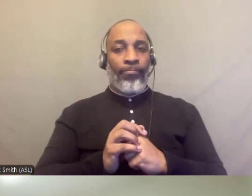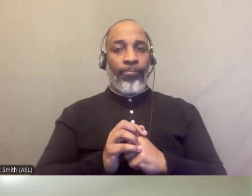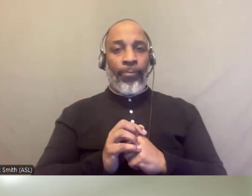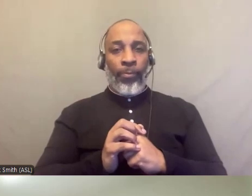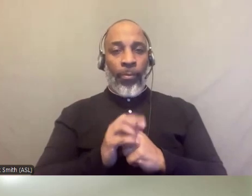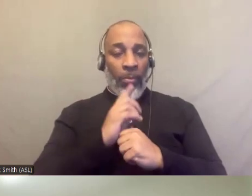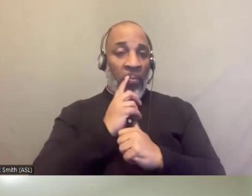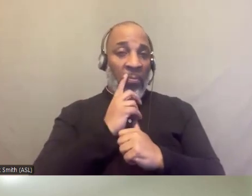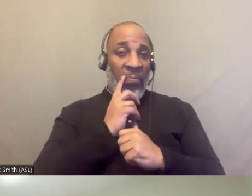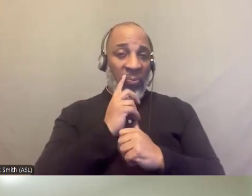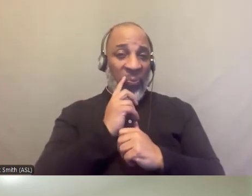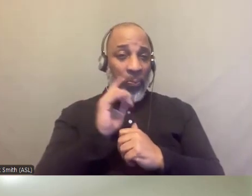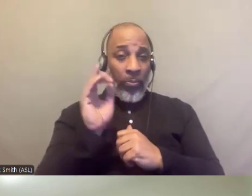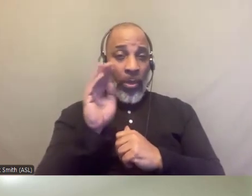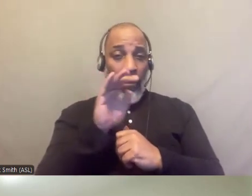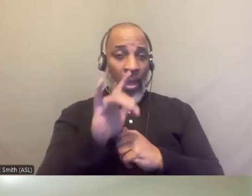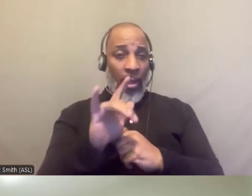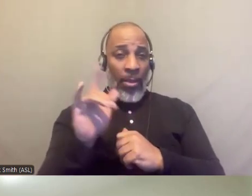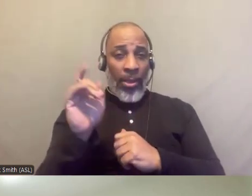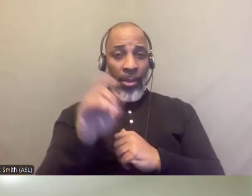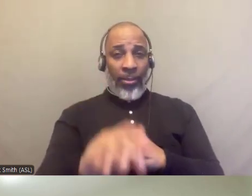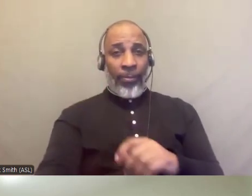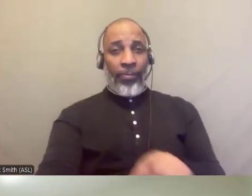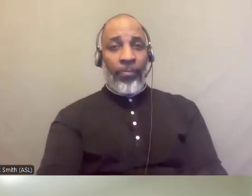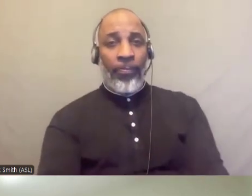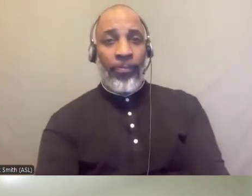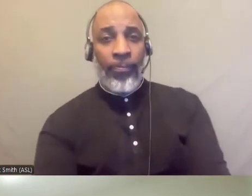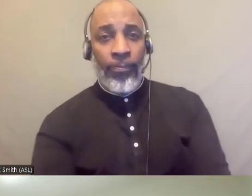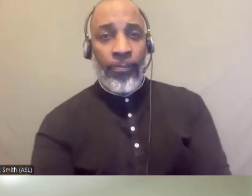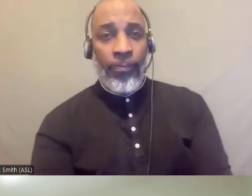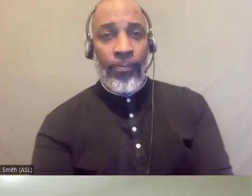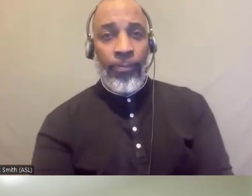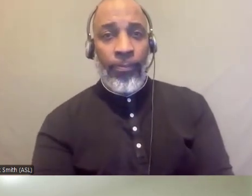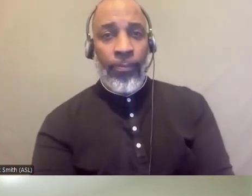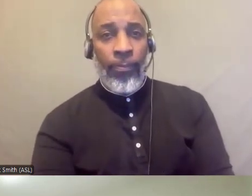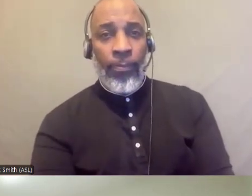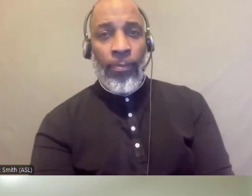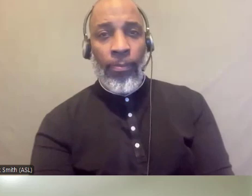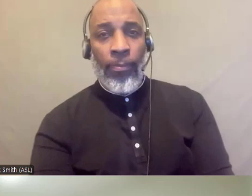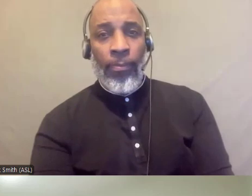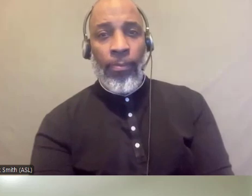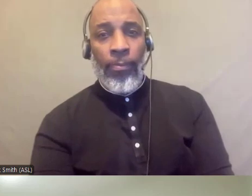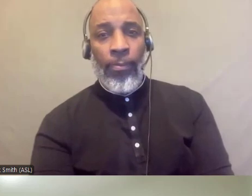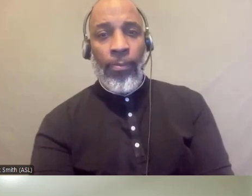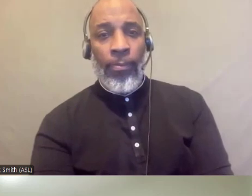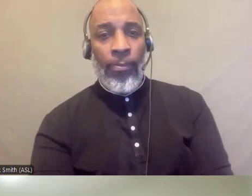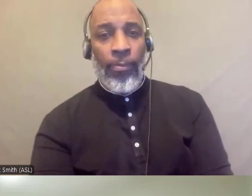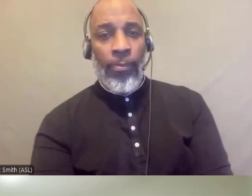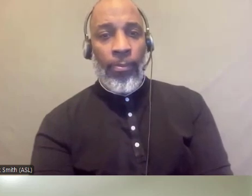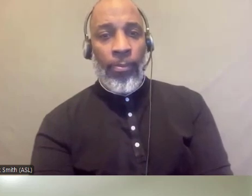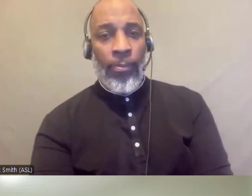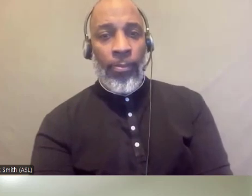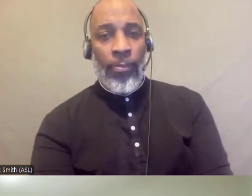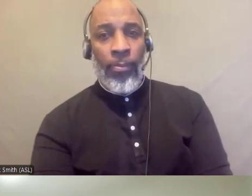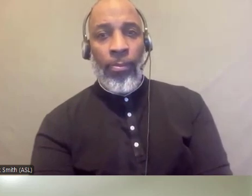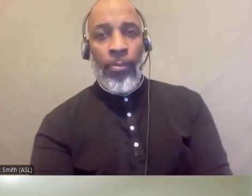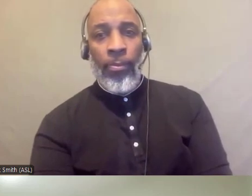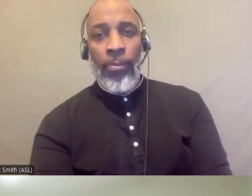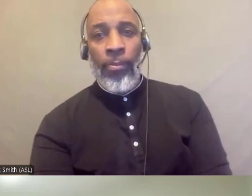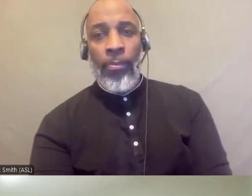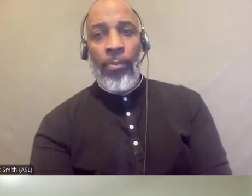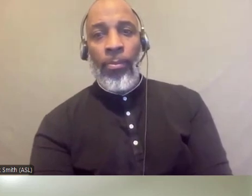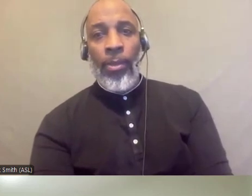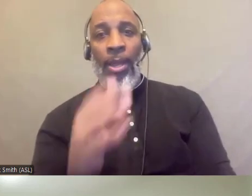So, Bill has asked this question about his ability to drive in the morning and in the afternoon during his interview. Is that